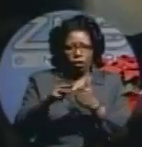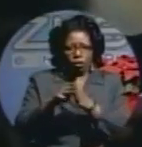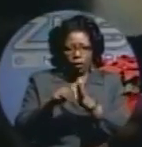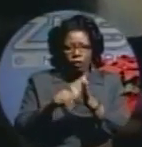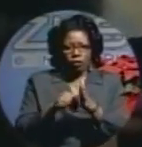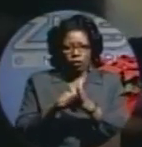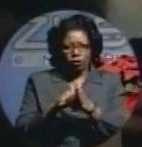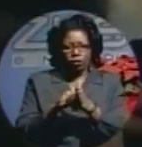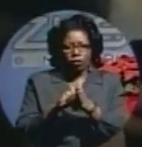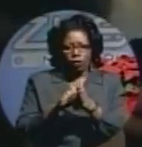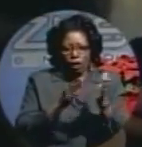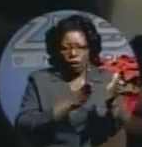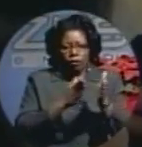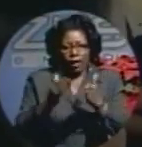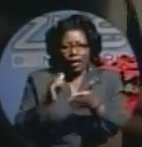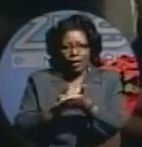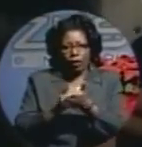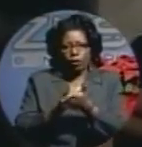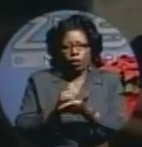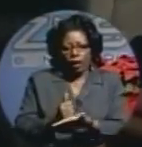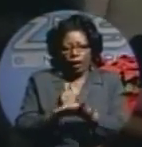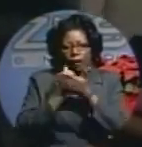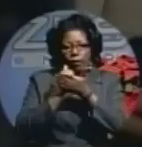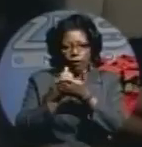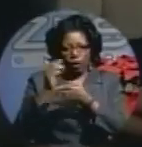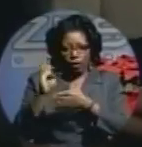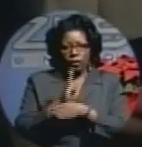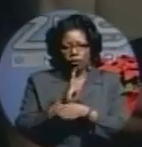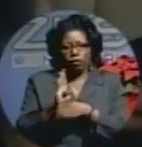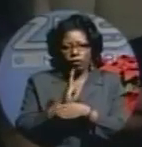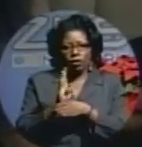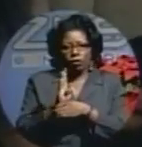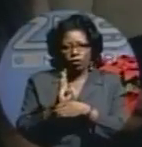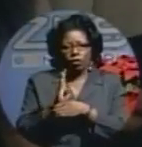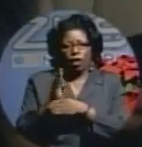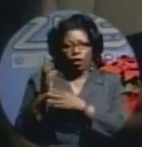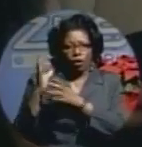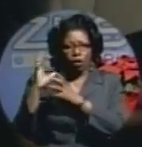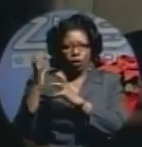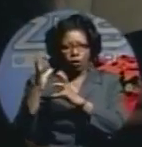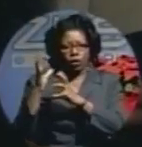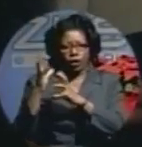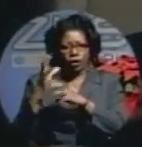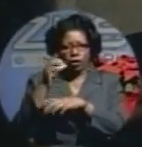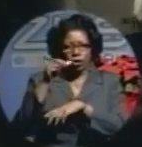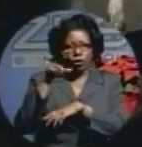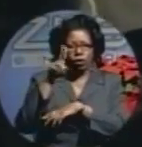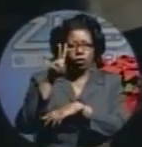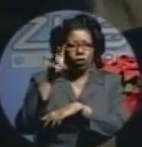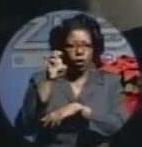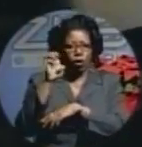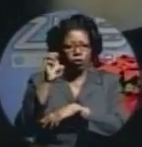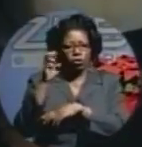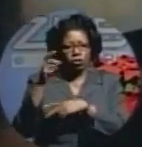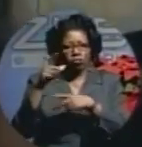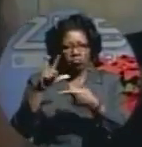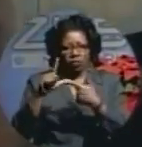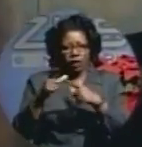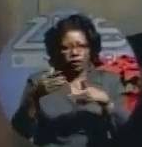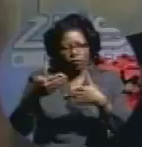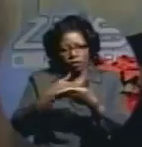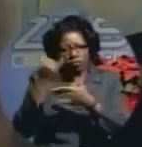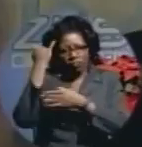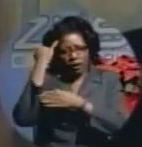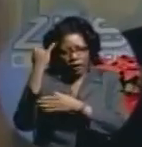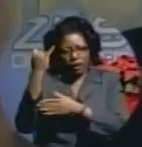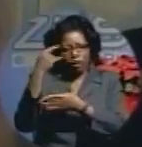said, that will assist businesses. The Coconut Grove Business League has some ideas on some other things that they think need to